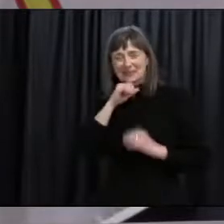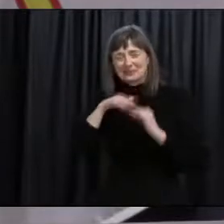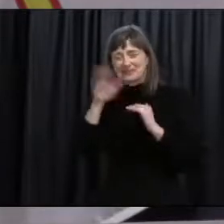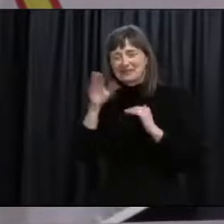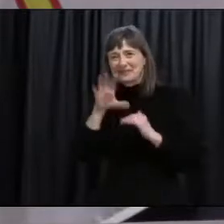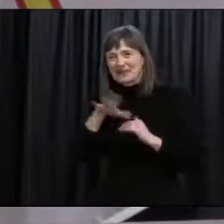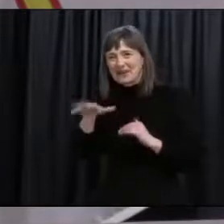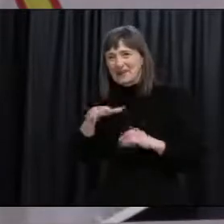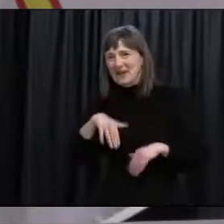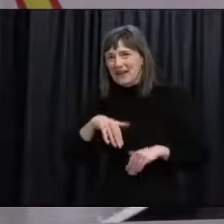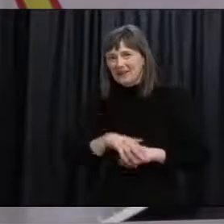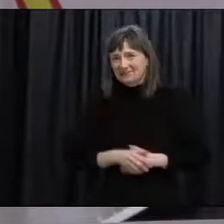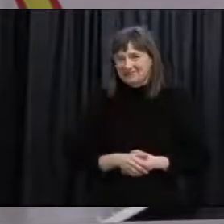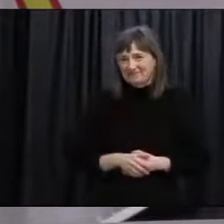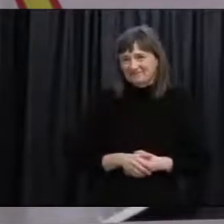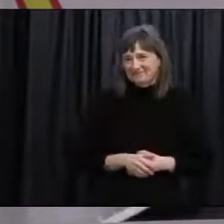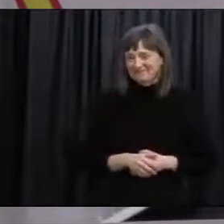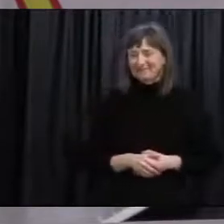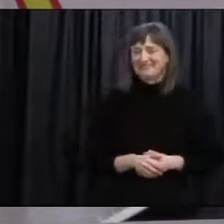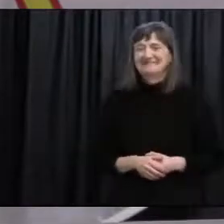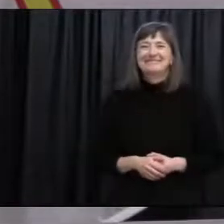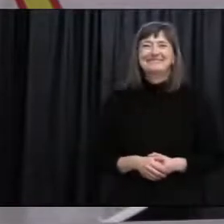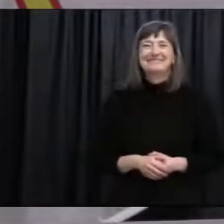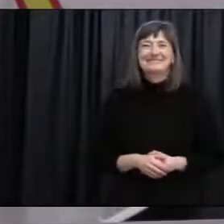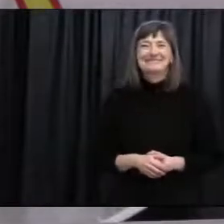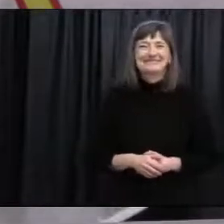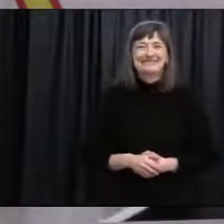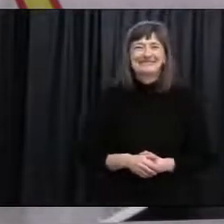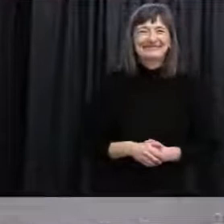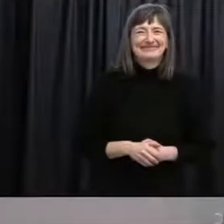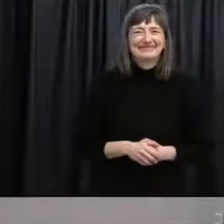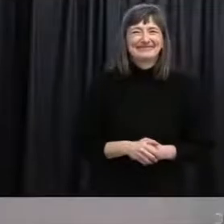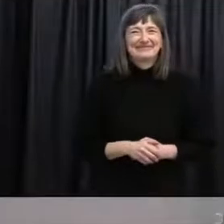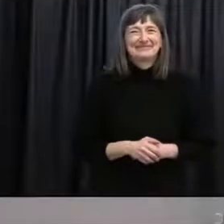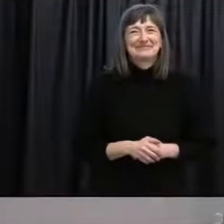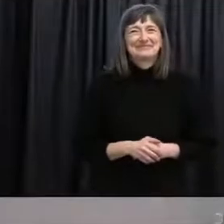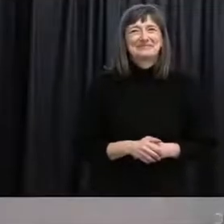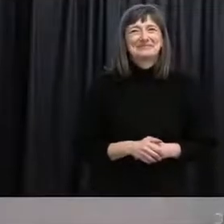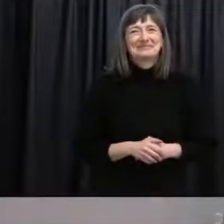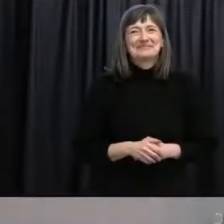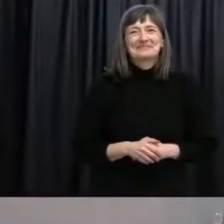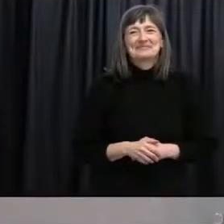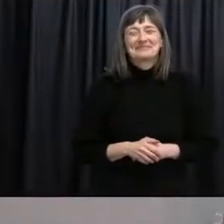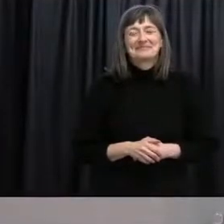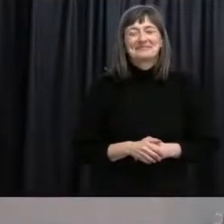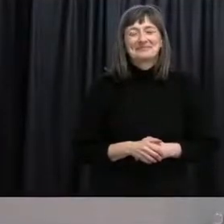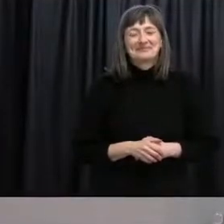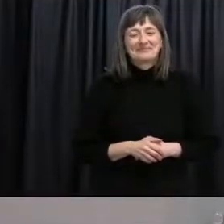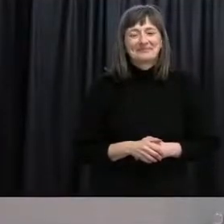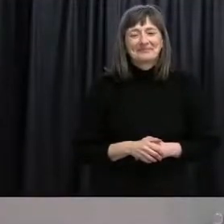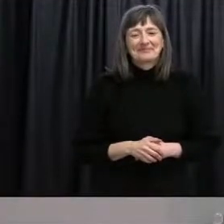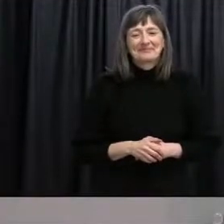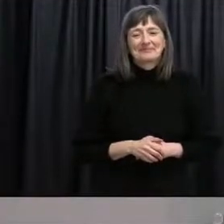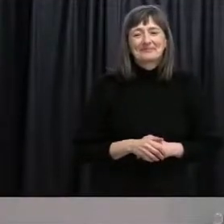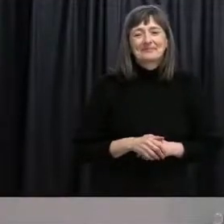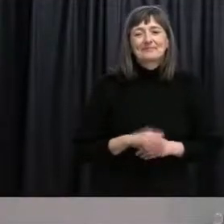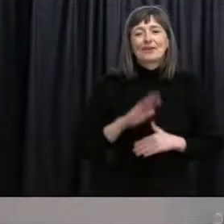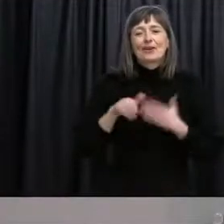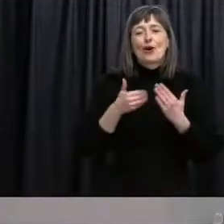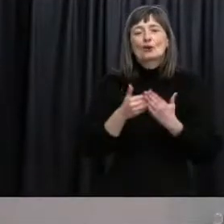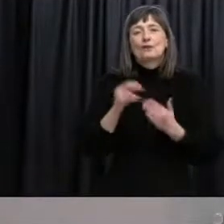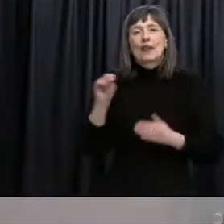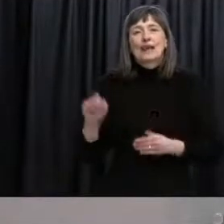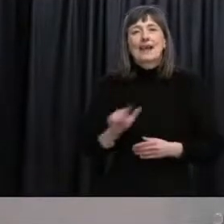there yet. But yes. Thank you. Our next questions are from Elizabeth Witten with